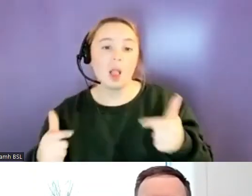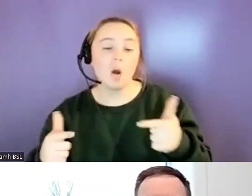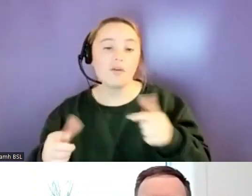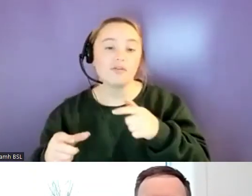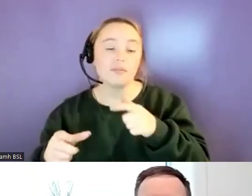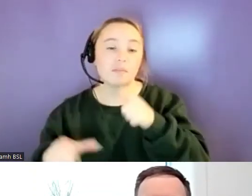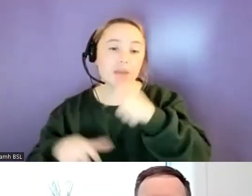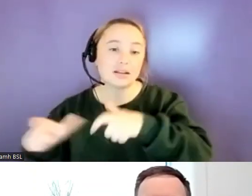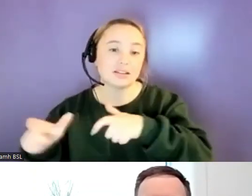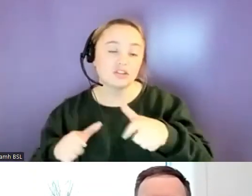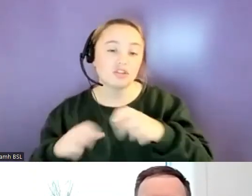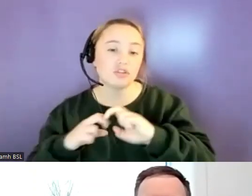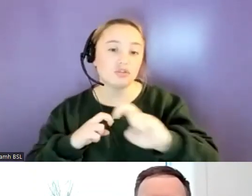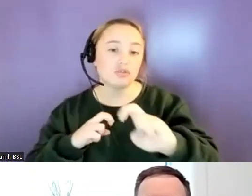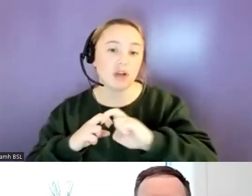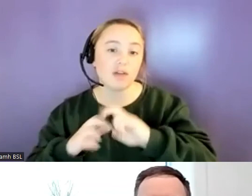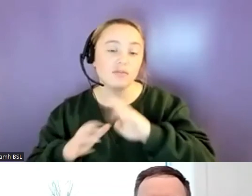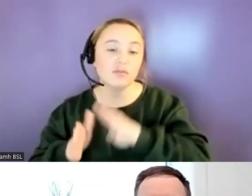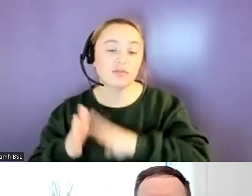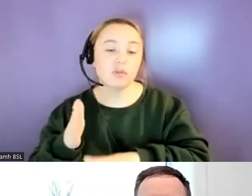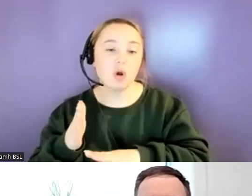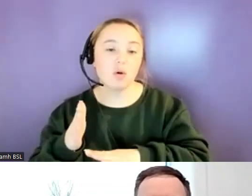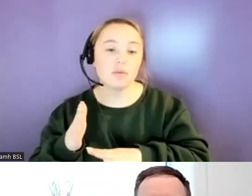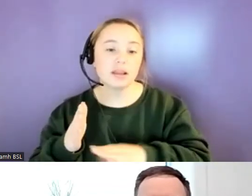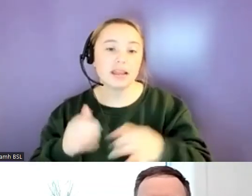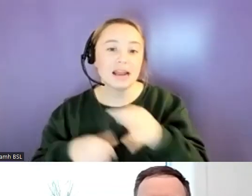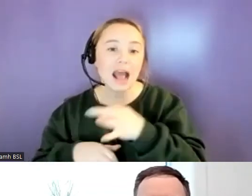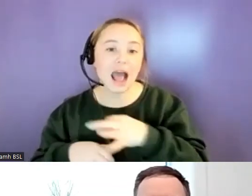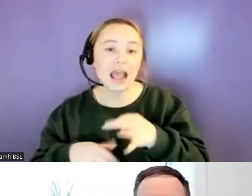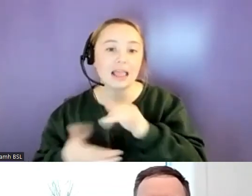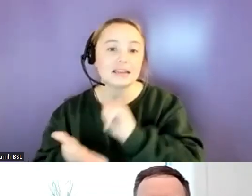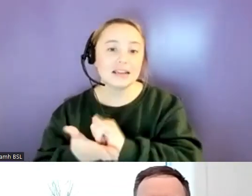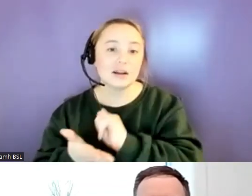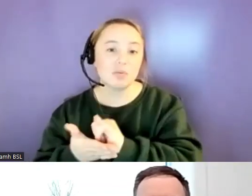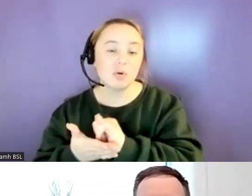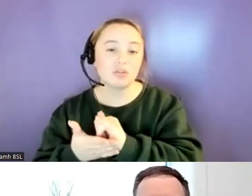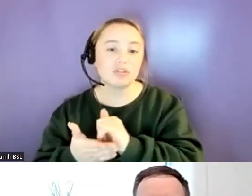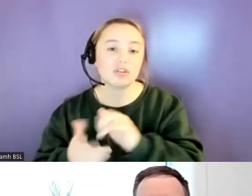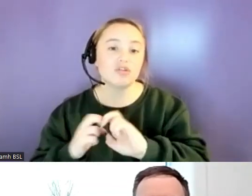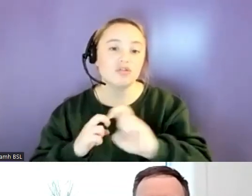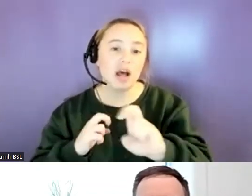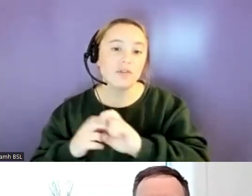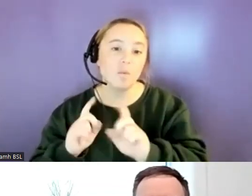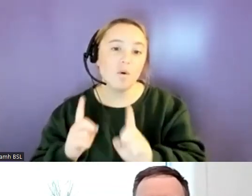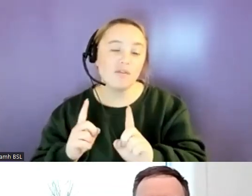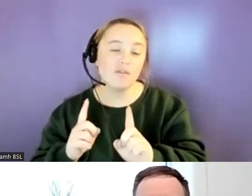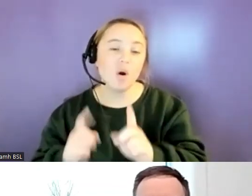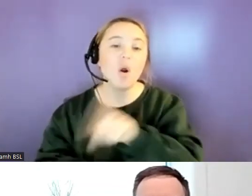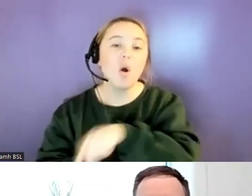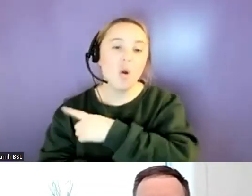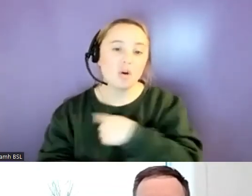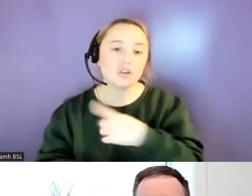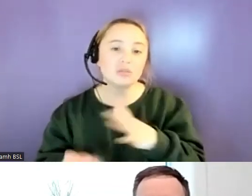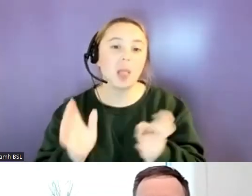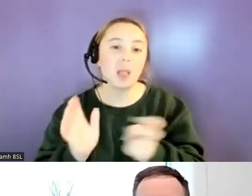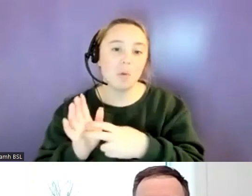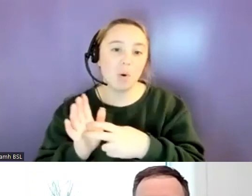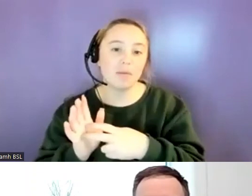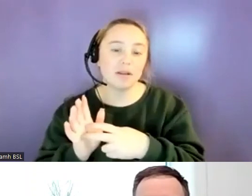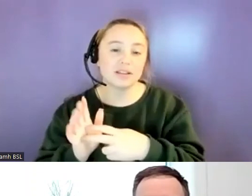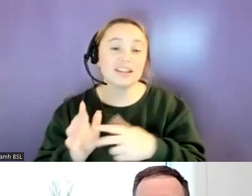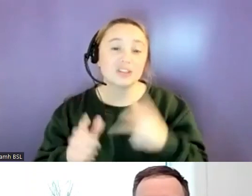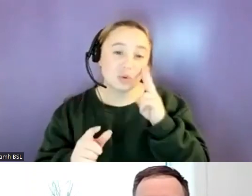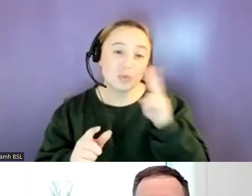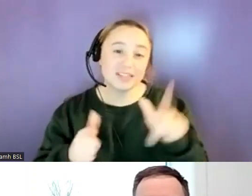travelling from the kind of island airports for hospital appointments. So we do see a lot of medical supplies, so our teams are